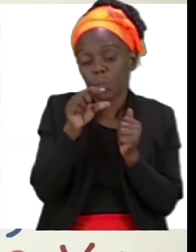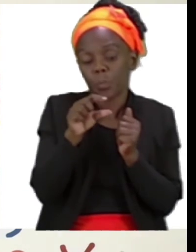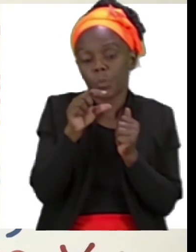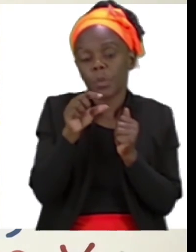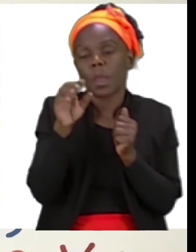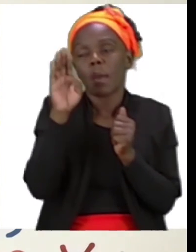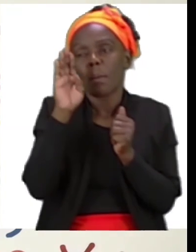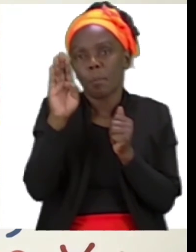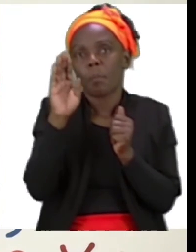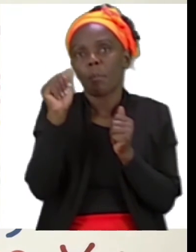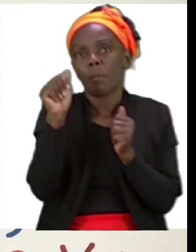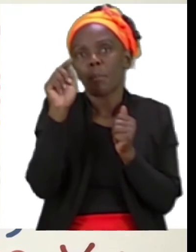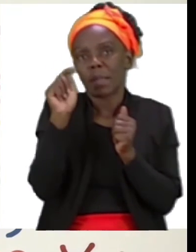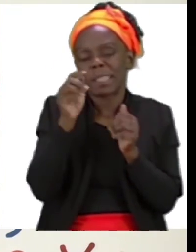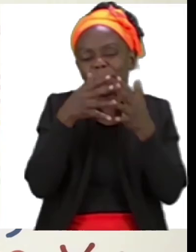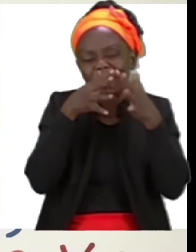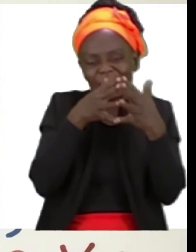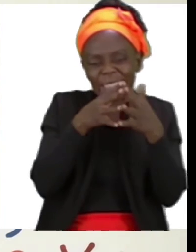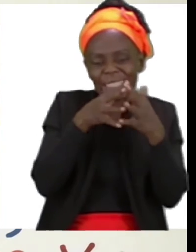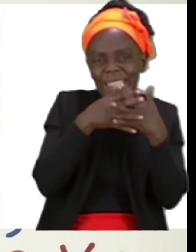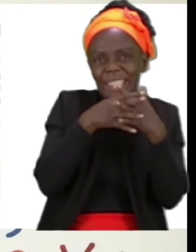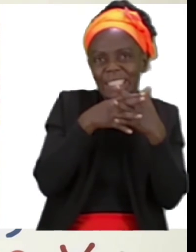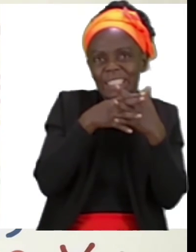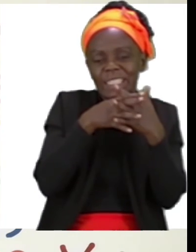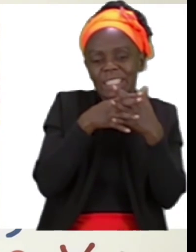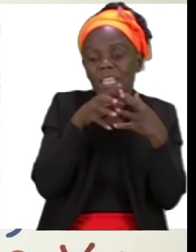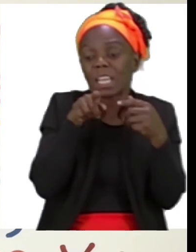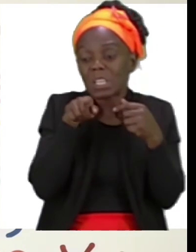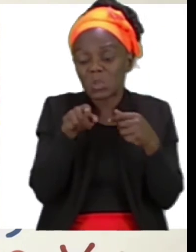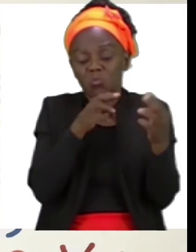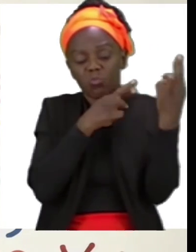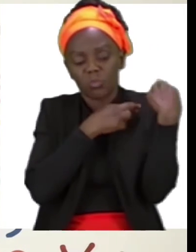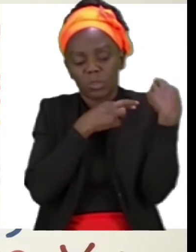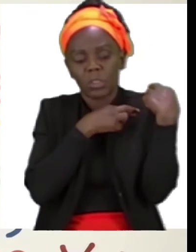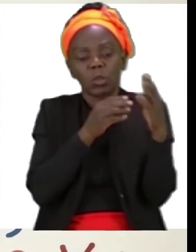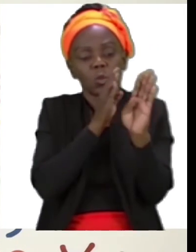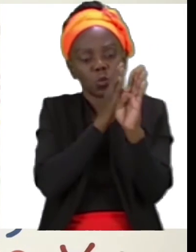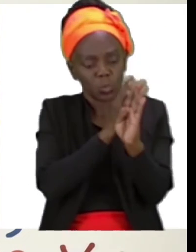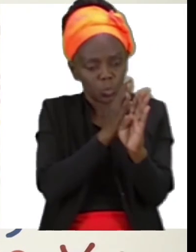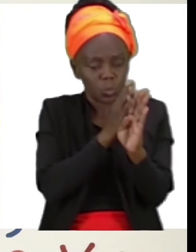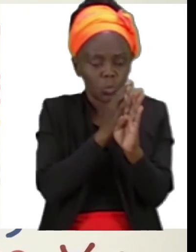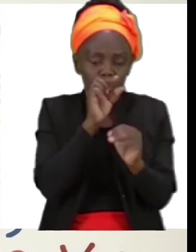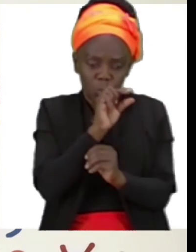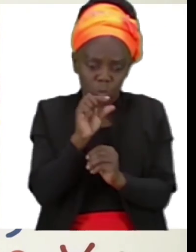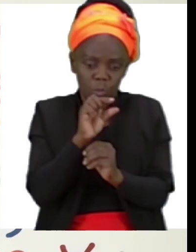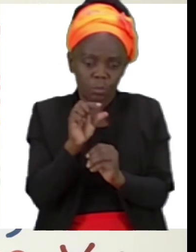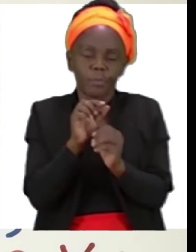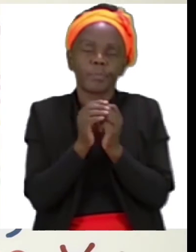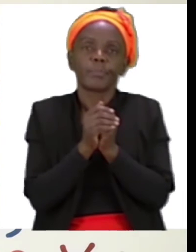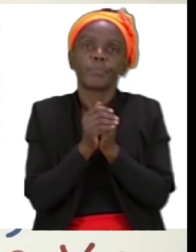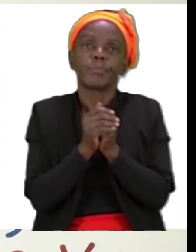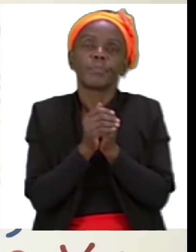and scrambled. So we need to unscramble them. Now, if you say the word